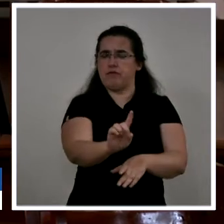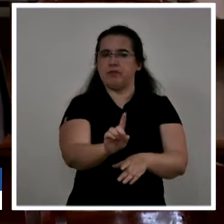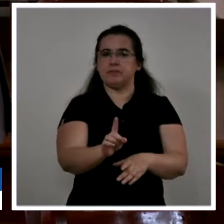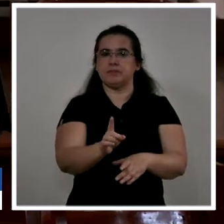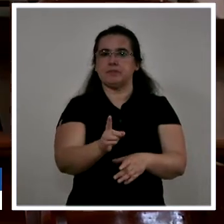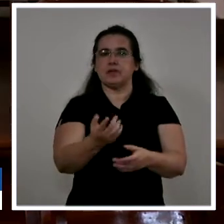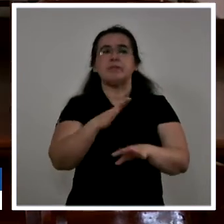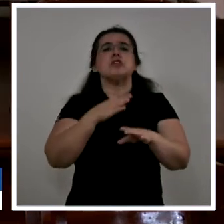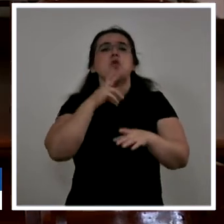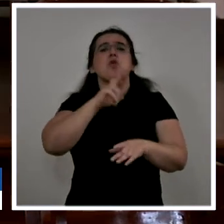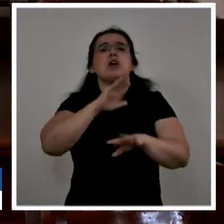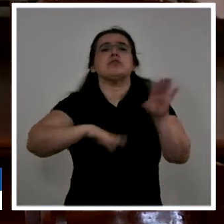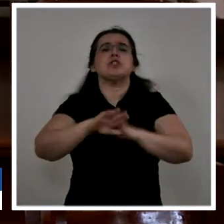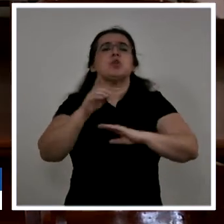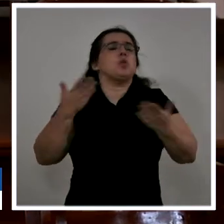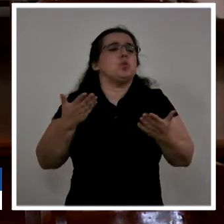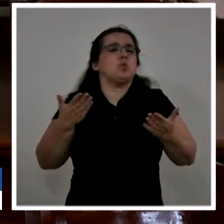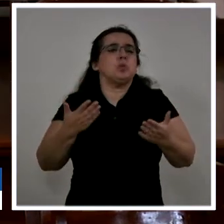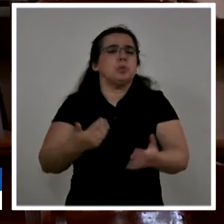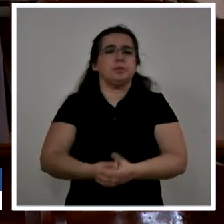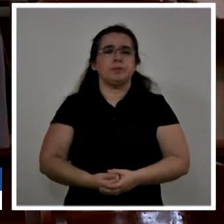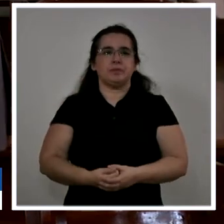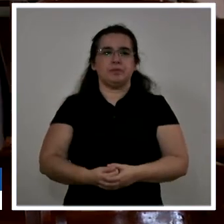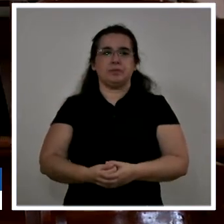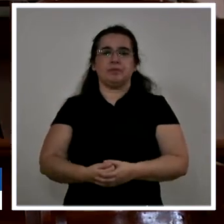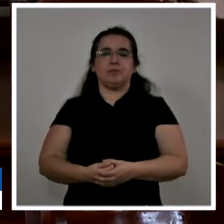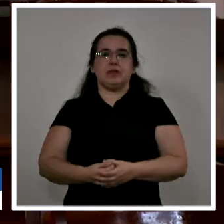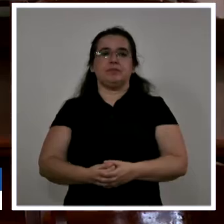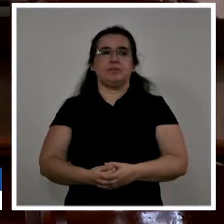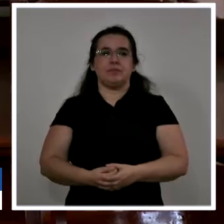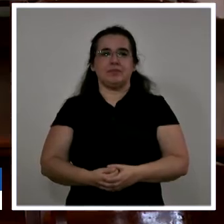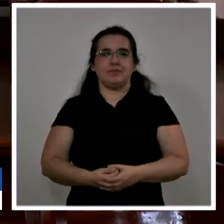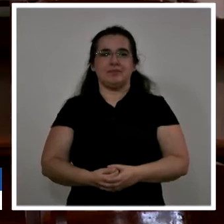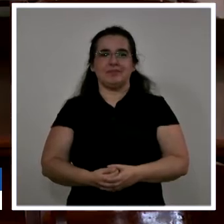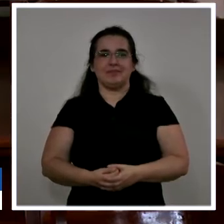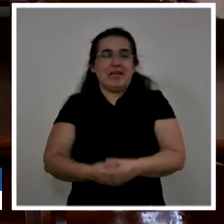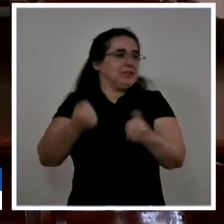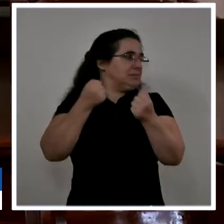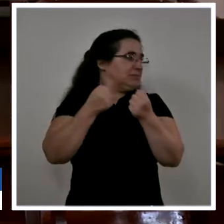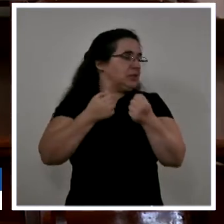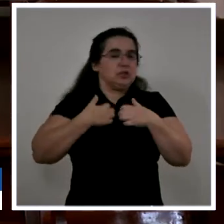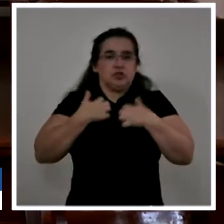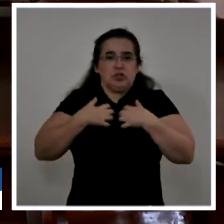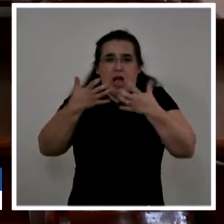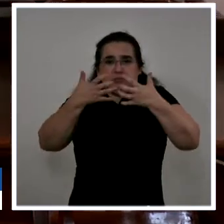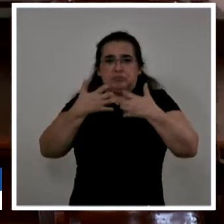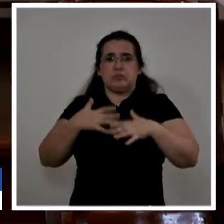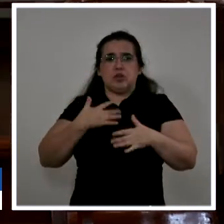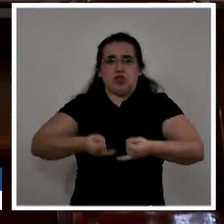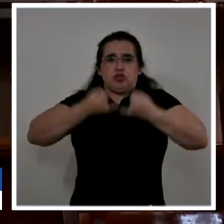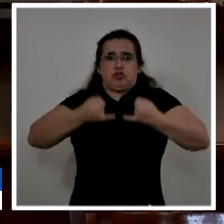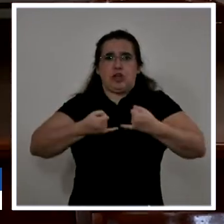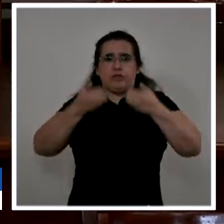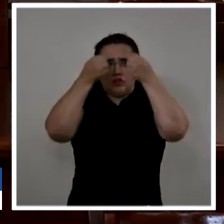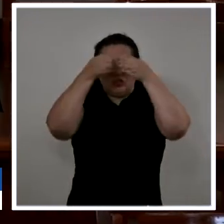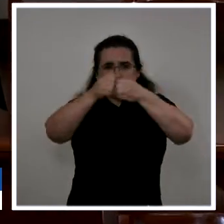would the mouse do? E o que é que os ratos faziam? He would be scared. Ficavam assustados. Escondiam-se no canto da